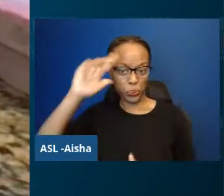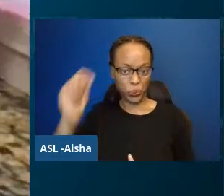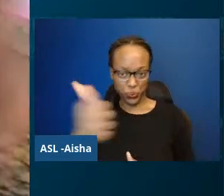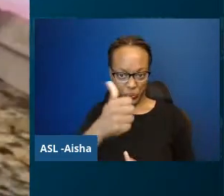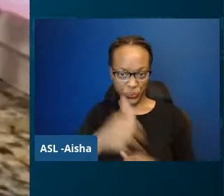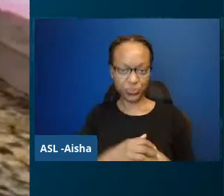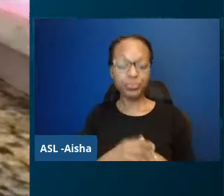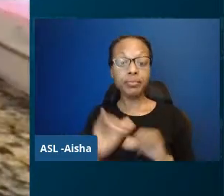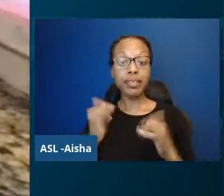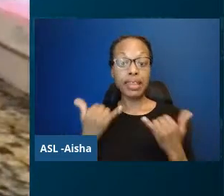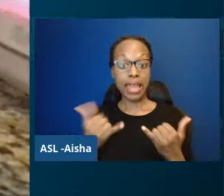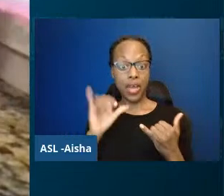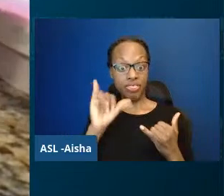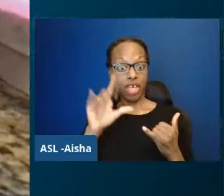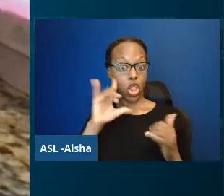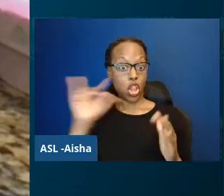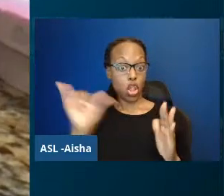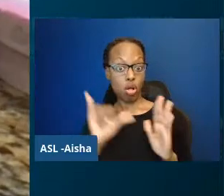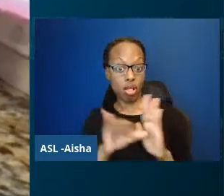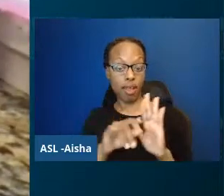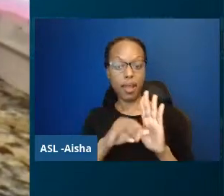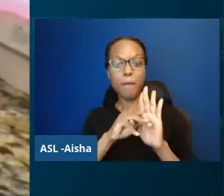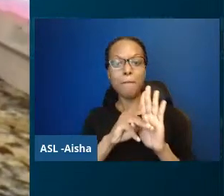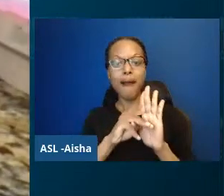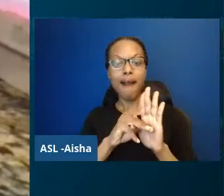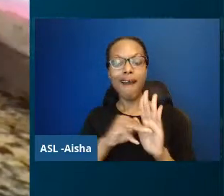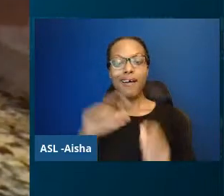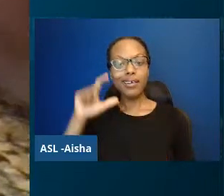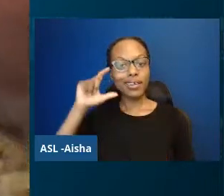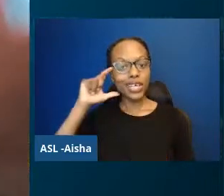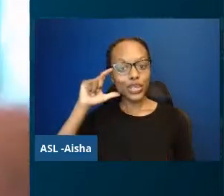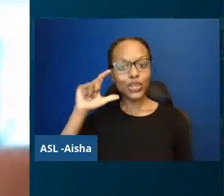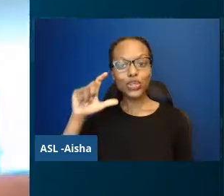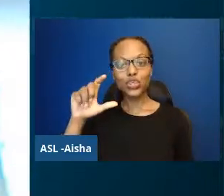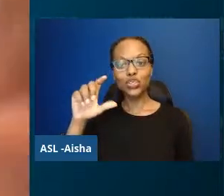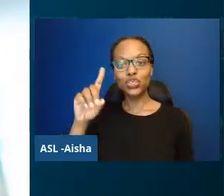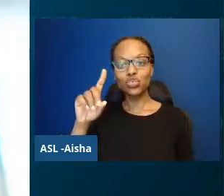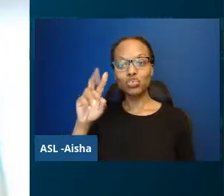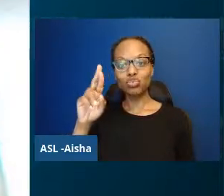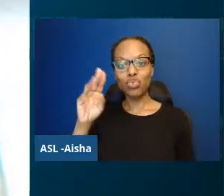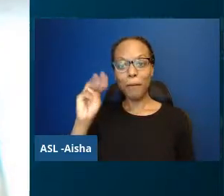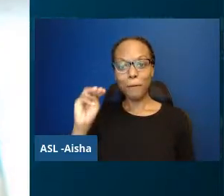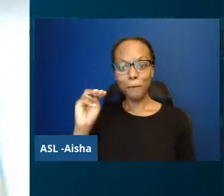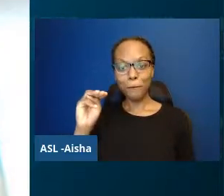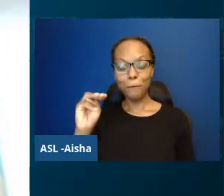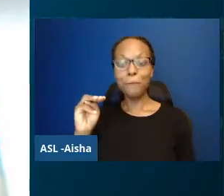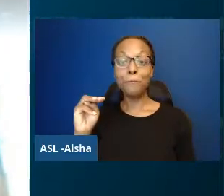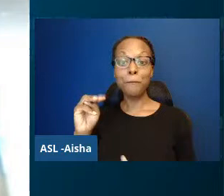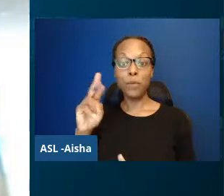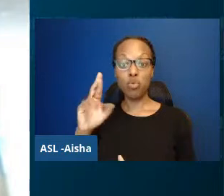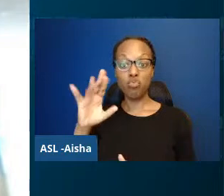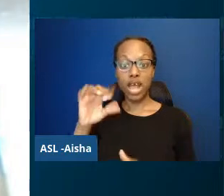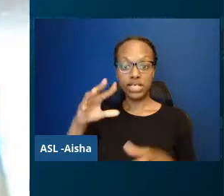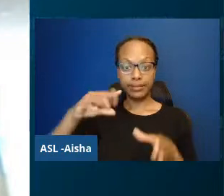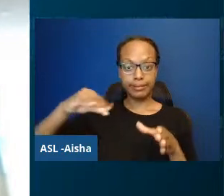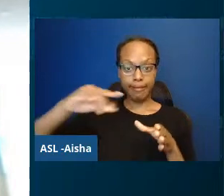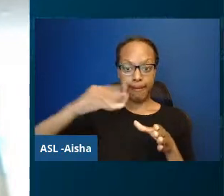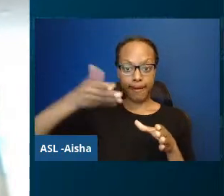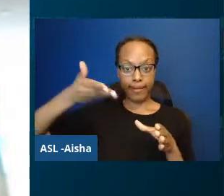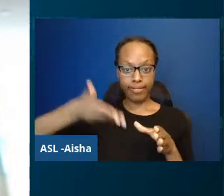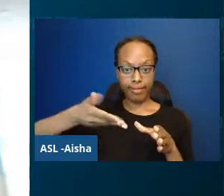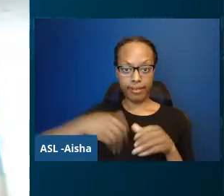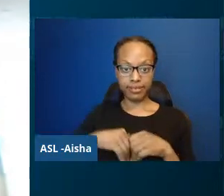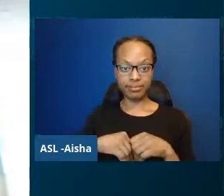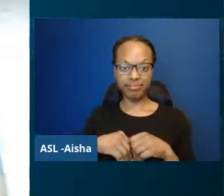model eardrum and we have our rice on the eardrum. Now comes the fun part. I will give a